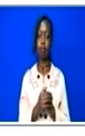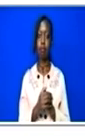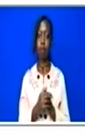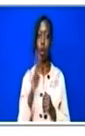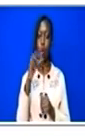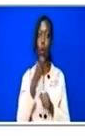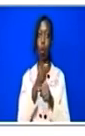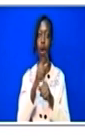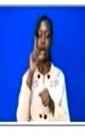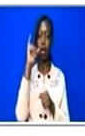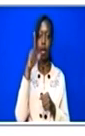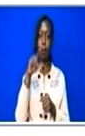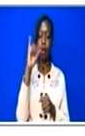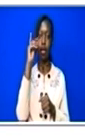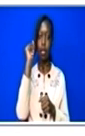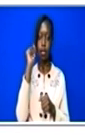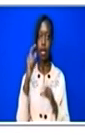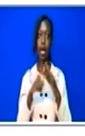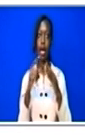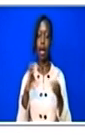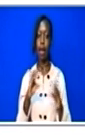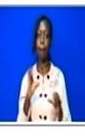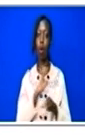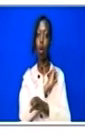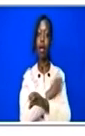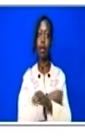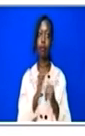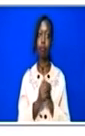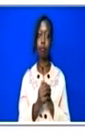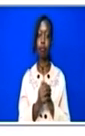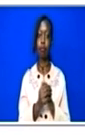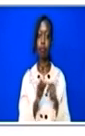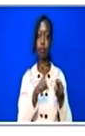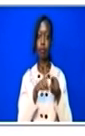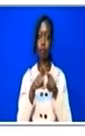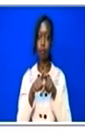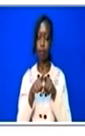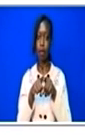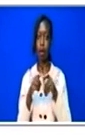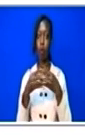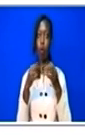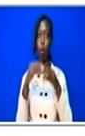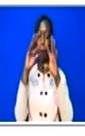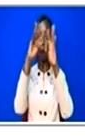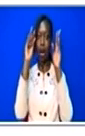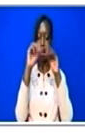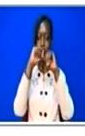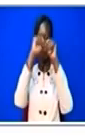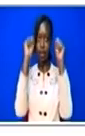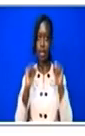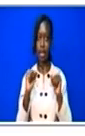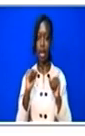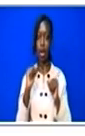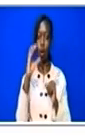lipids. They are source of chemical They are source of energy. Okay. And yes. they are also structural compounds. Okay. Okay. Yes. In